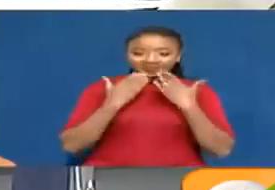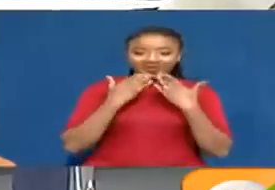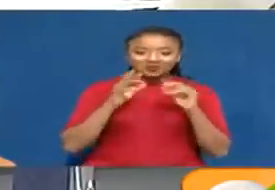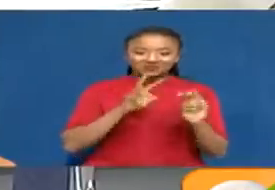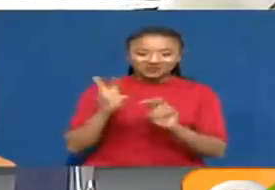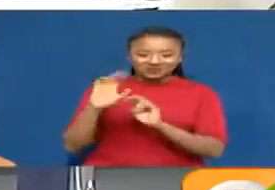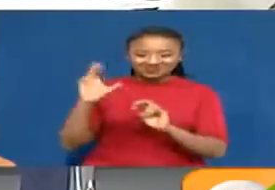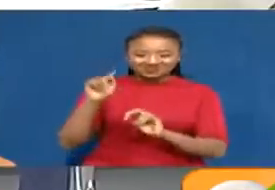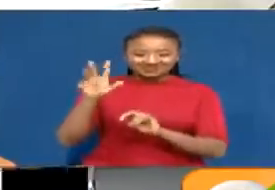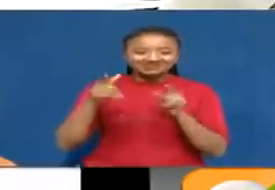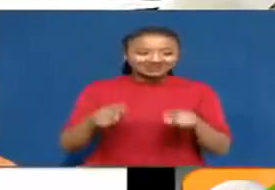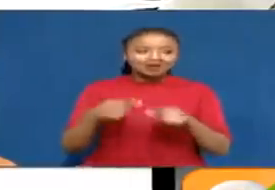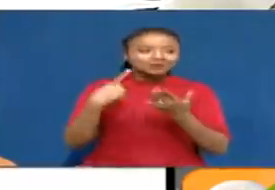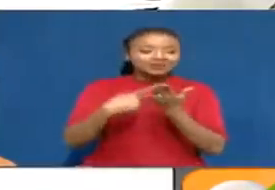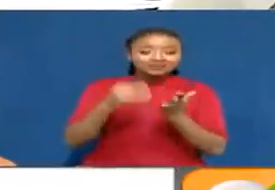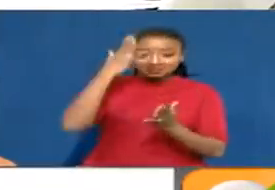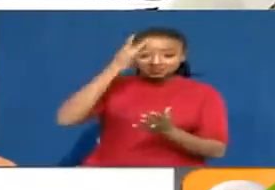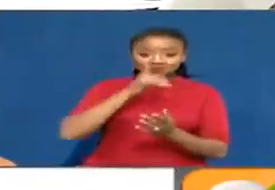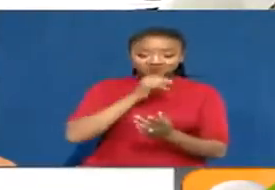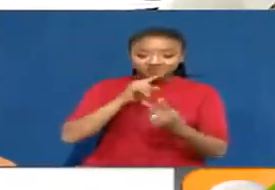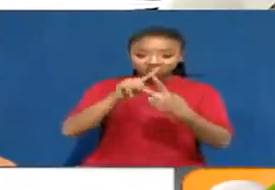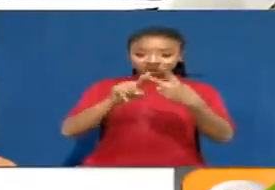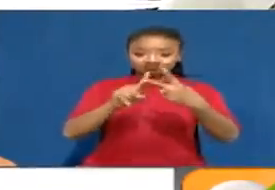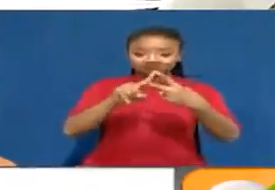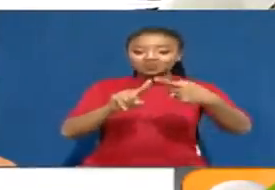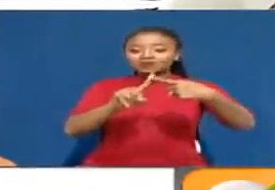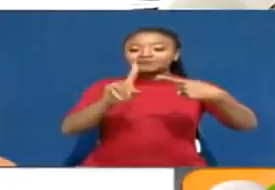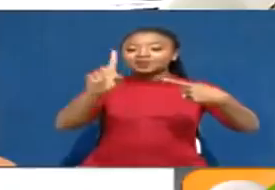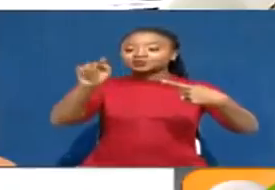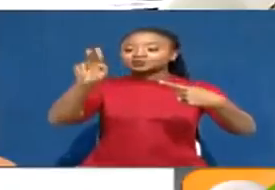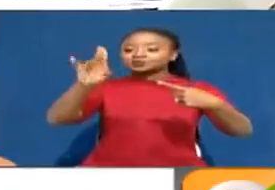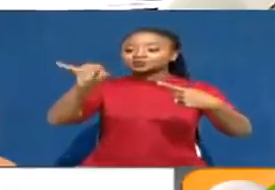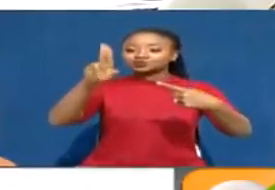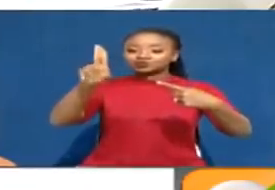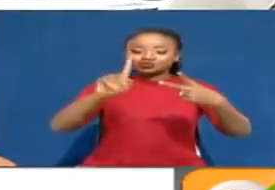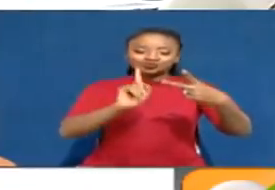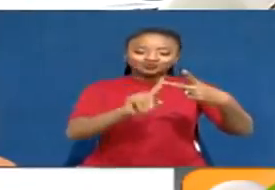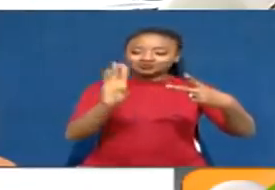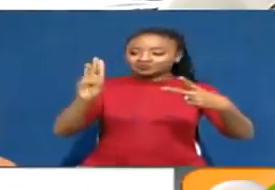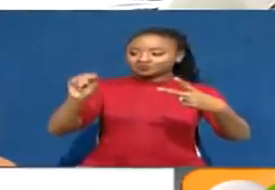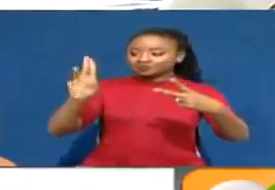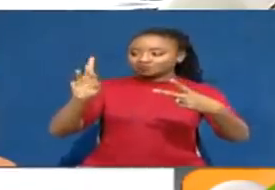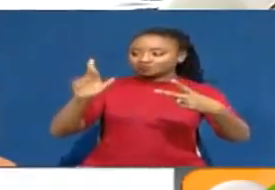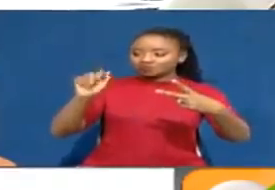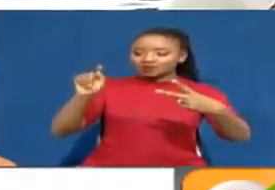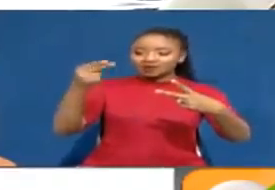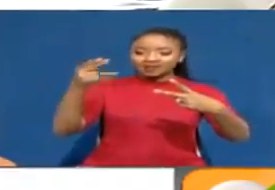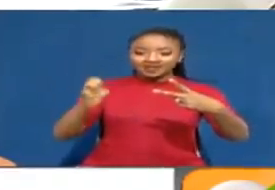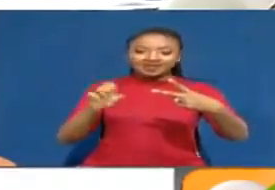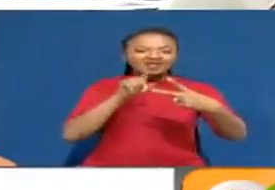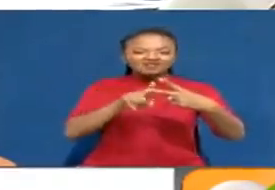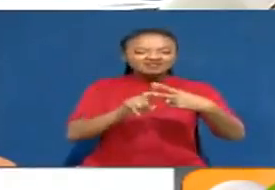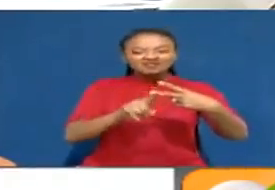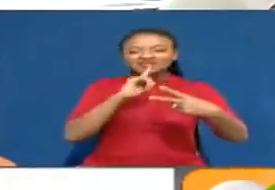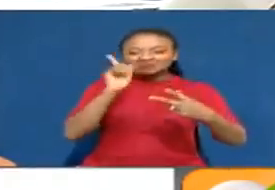and talk about some gentlemen that you already know. This is Tuju, and that's Morade. The rallying call seems to be, we will not resign. But